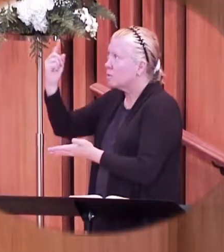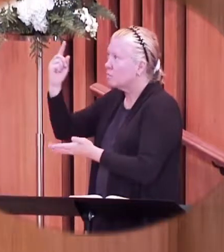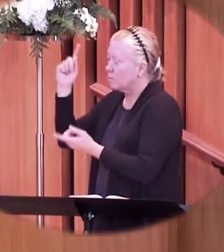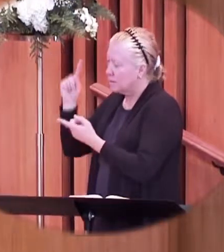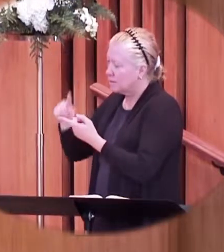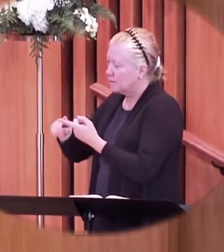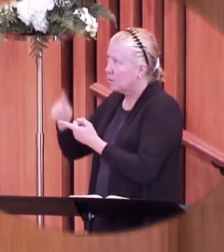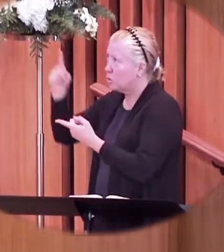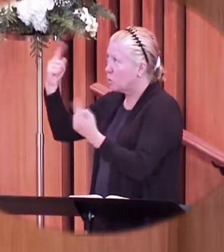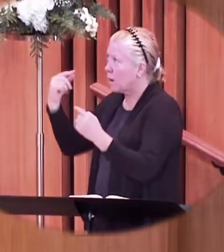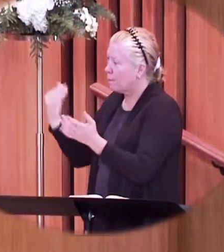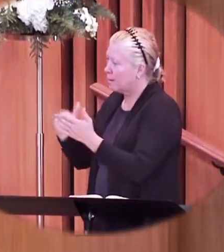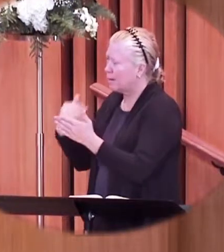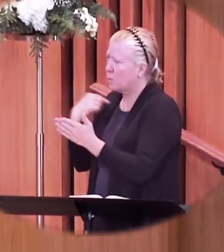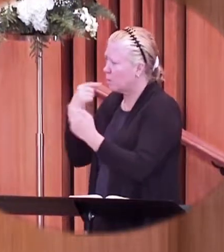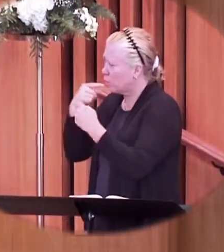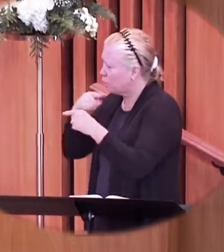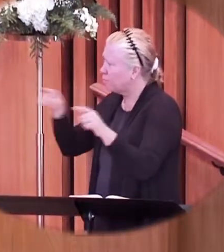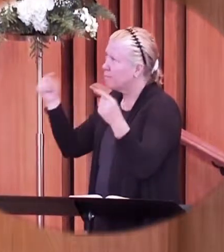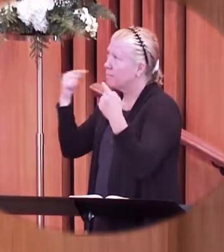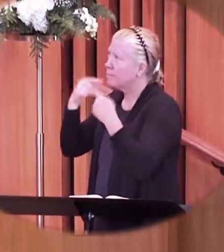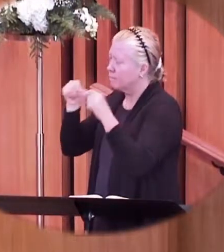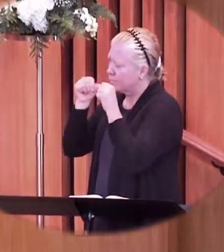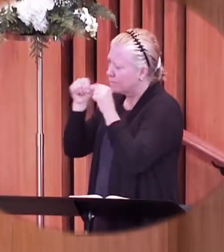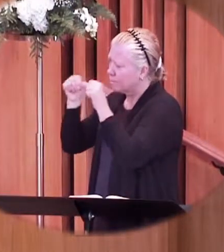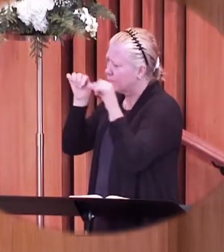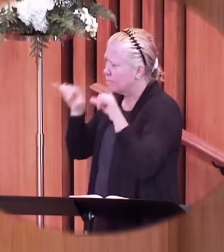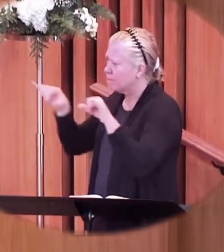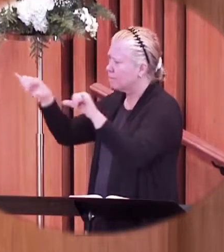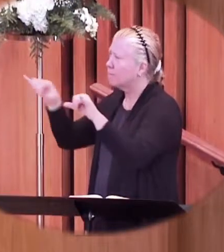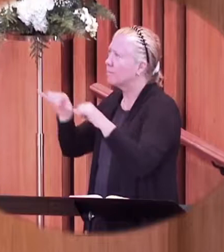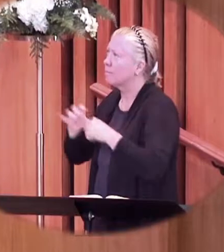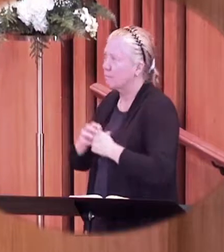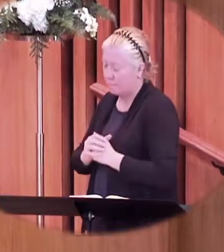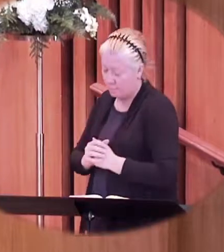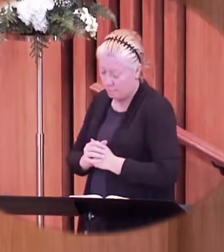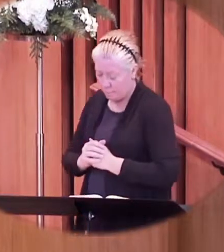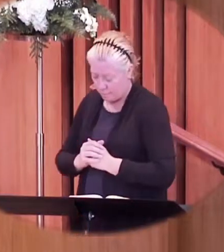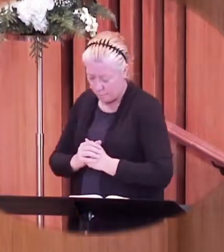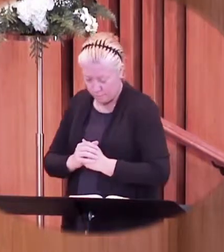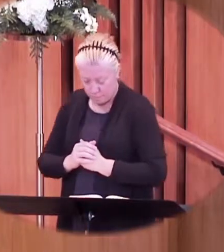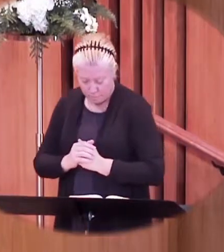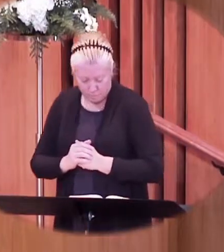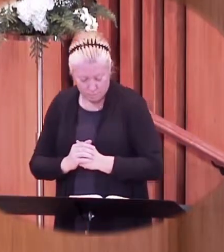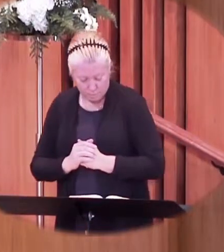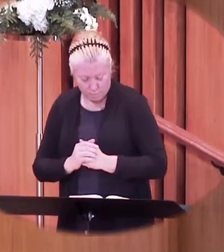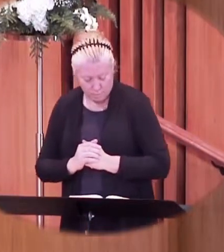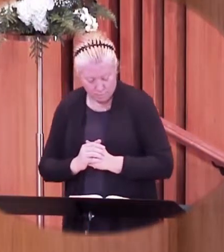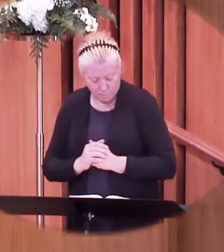resurrection until you come again.